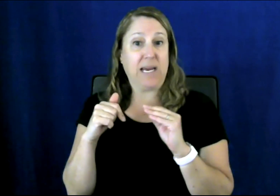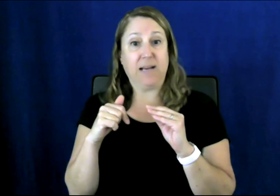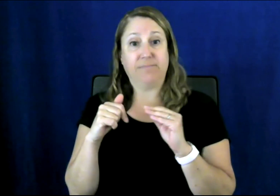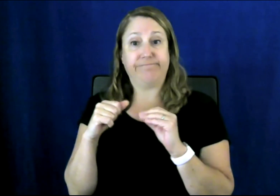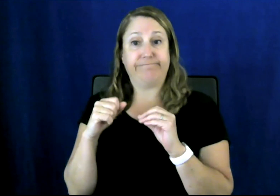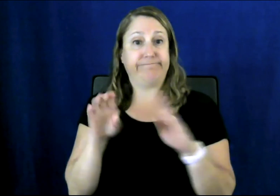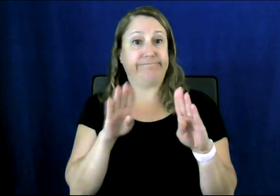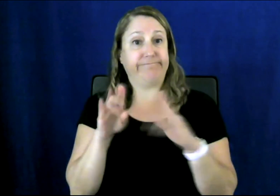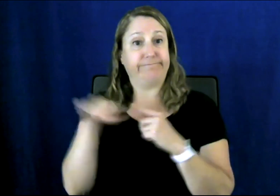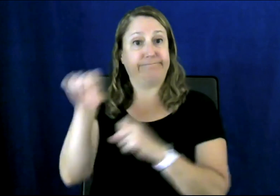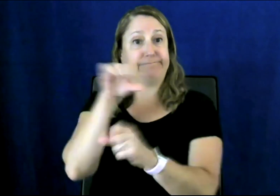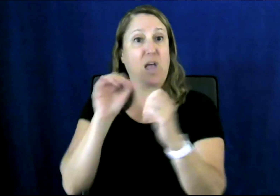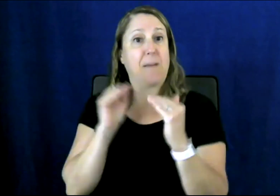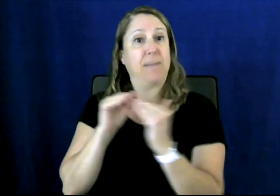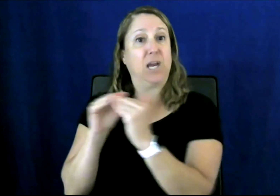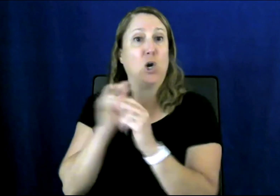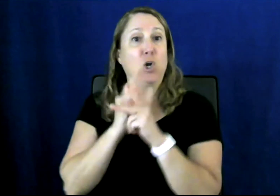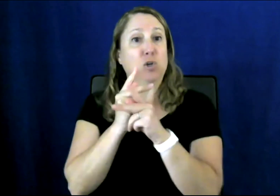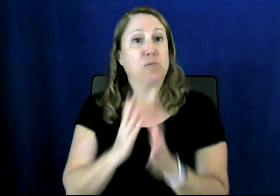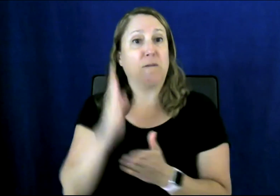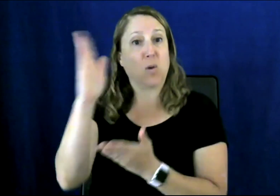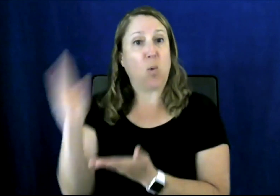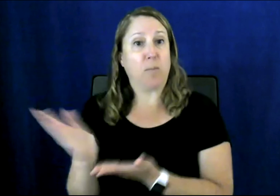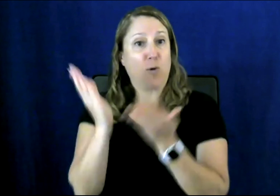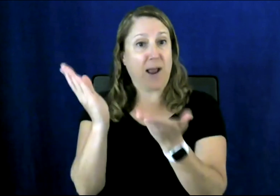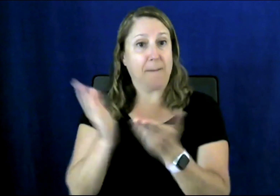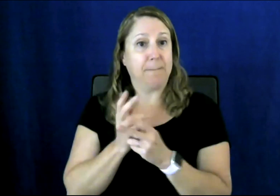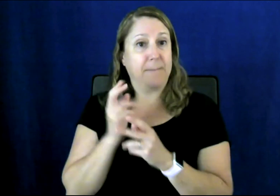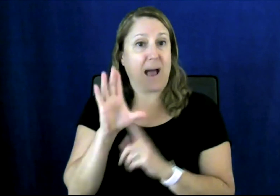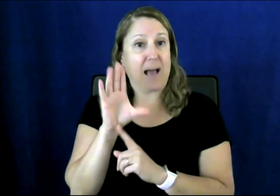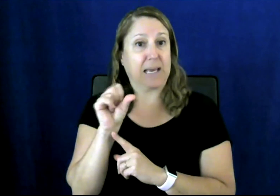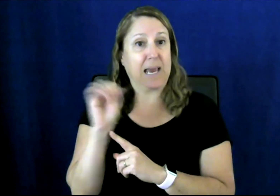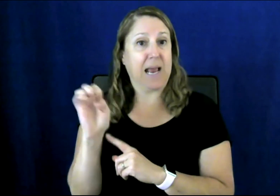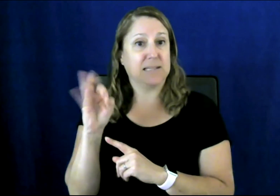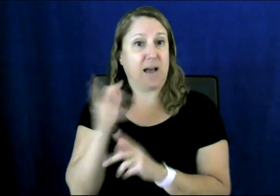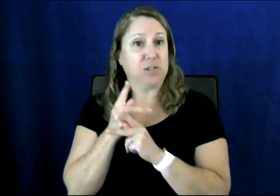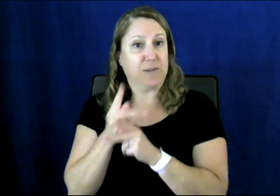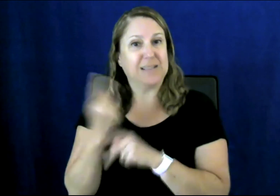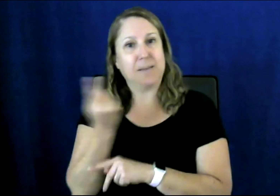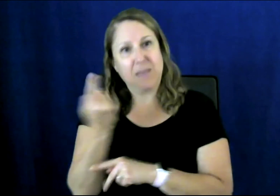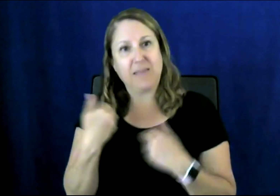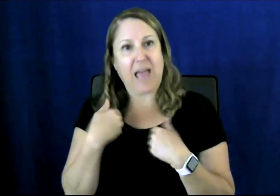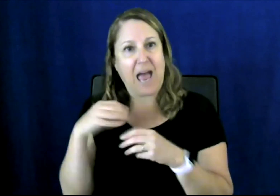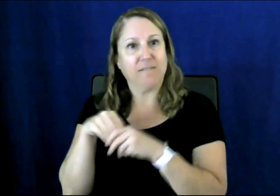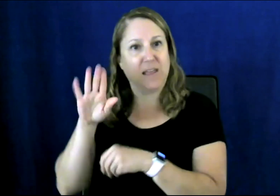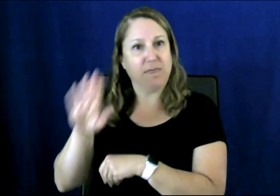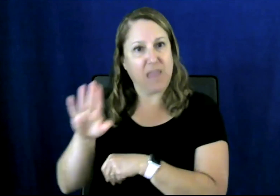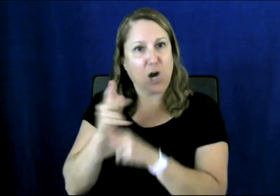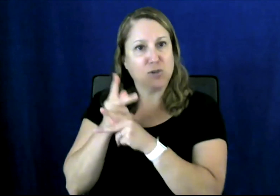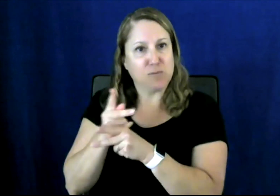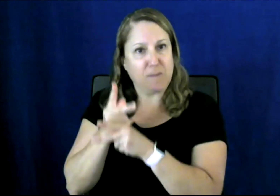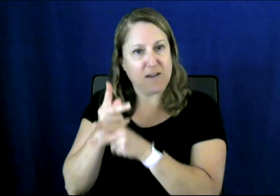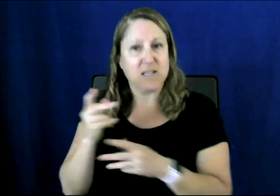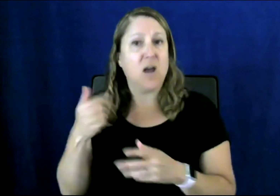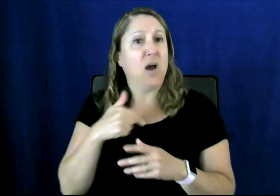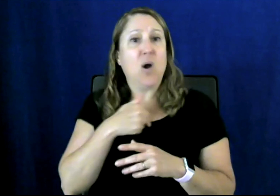A supervisor will come forward with a case of supervision, something that's going on in their supervisory practice. And then we do